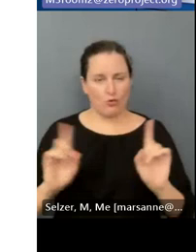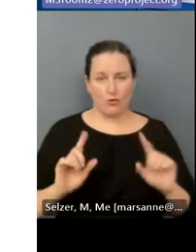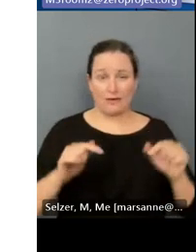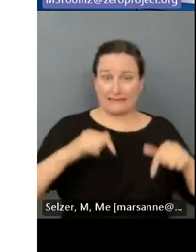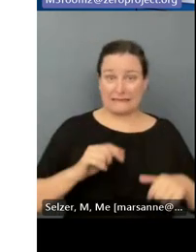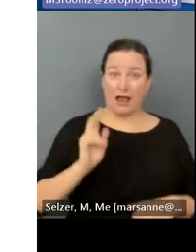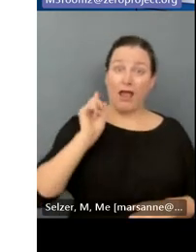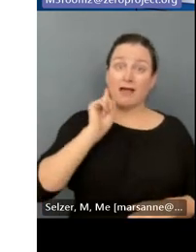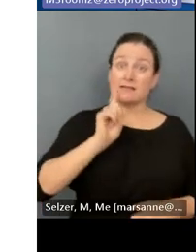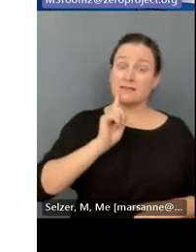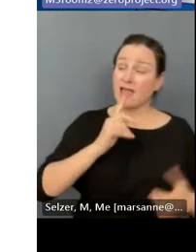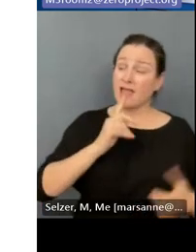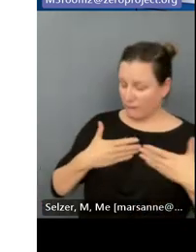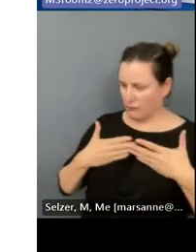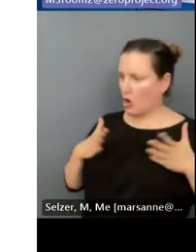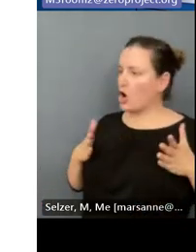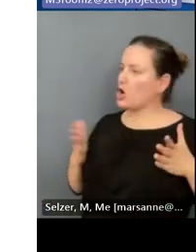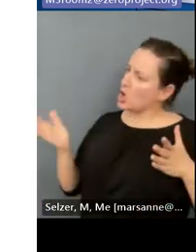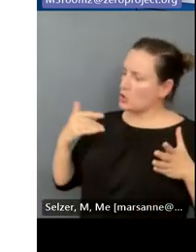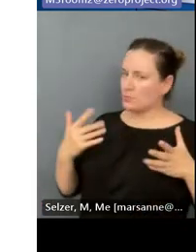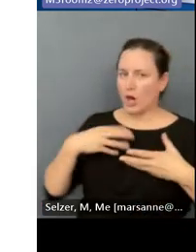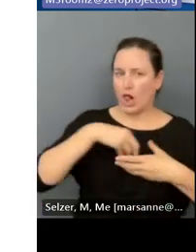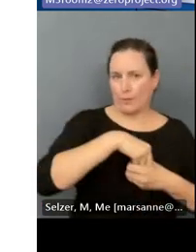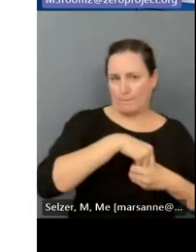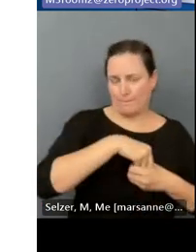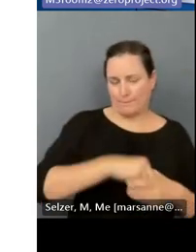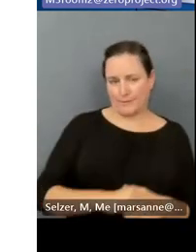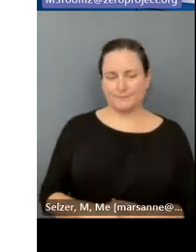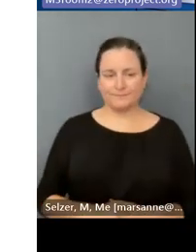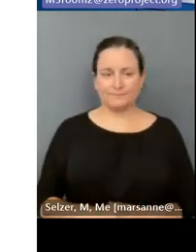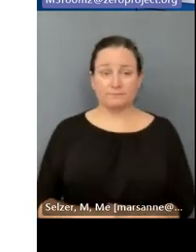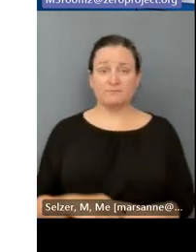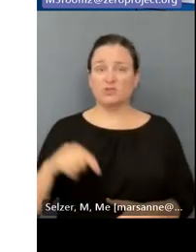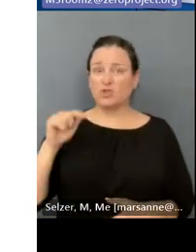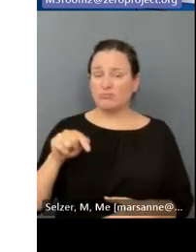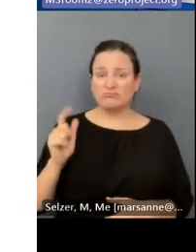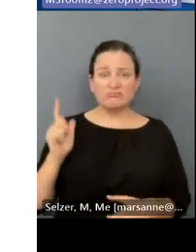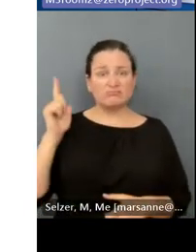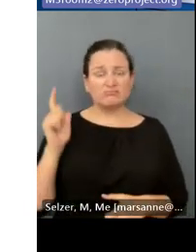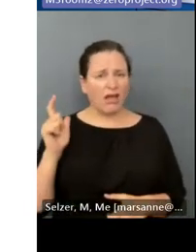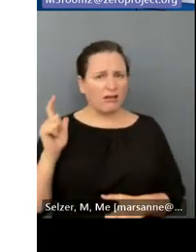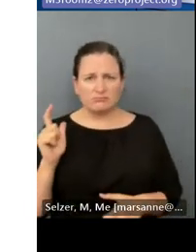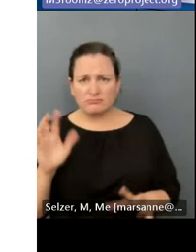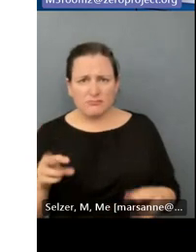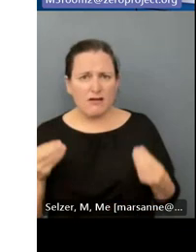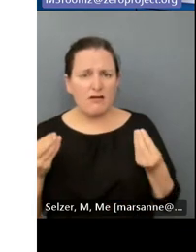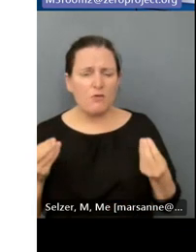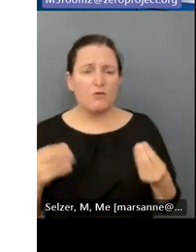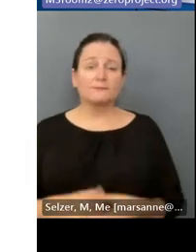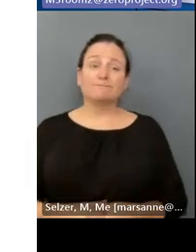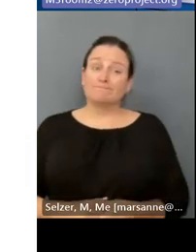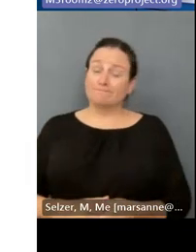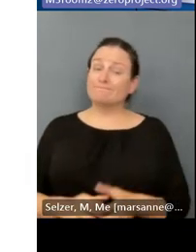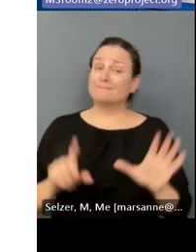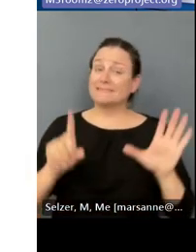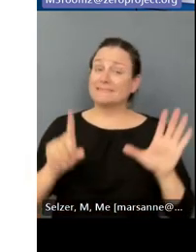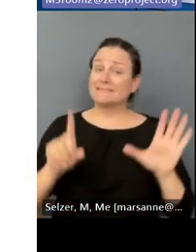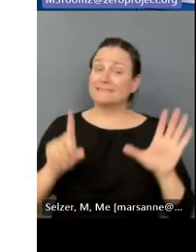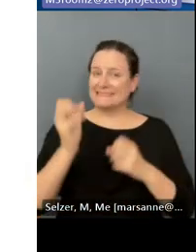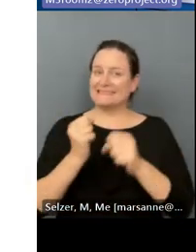How did it all begin? As I told you, the organization has a history of more than 60 years. But the model